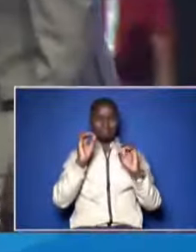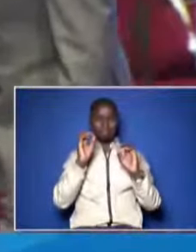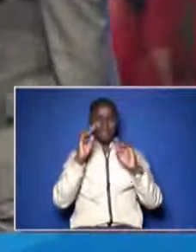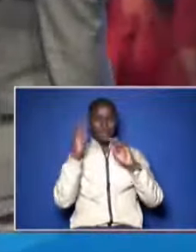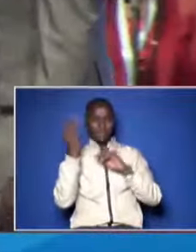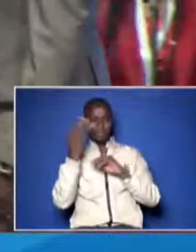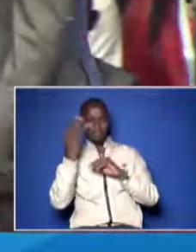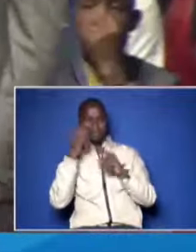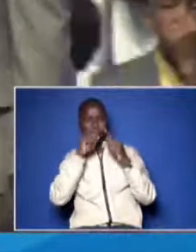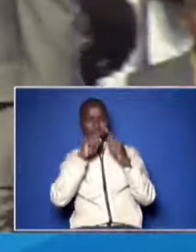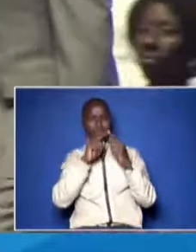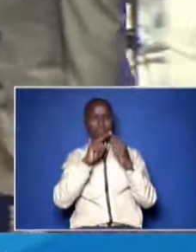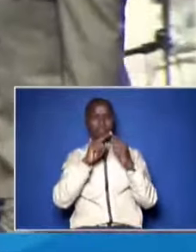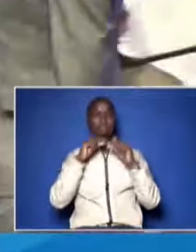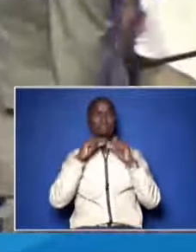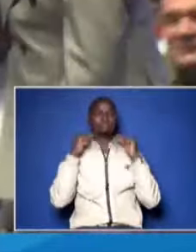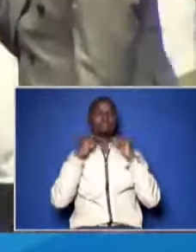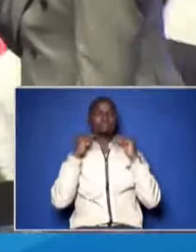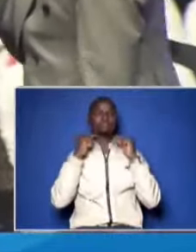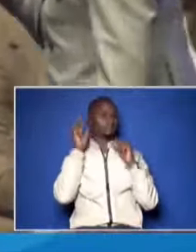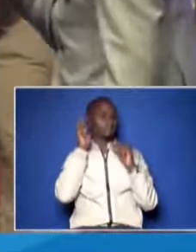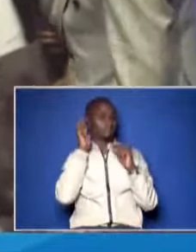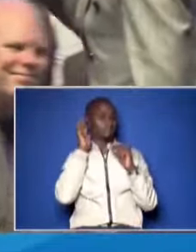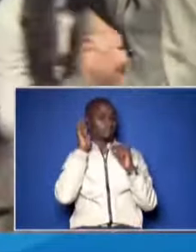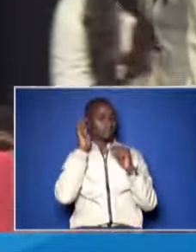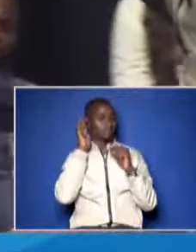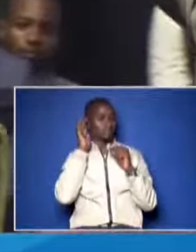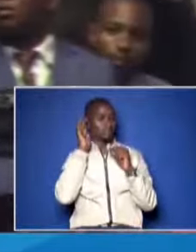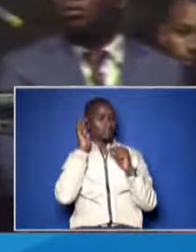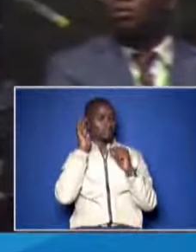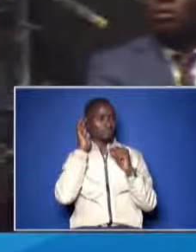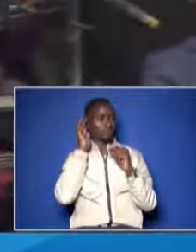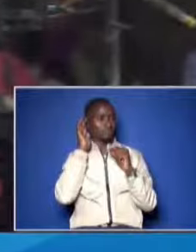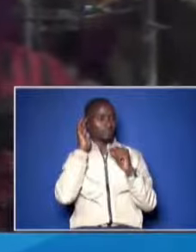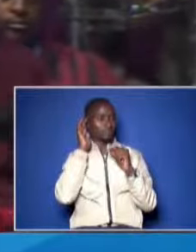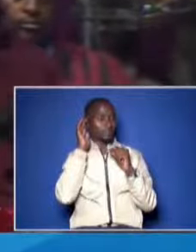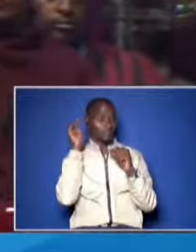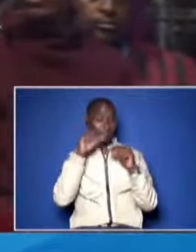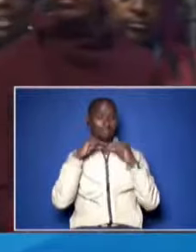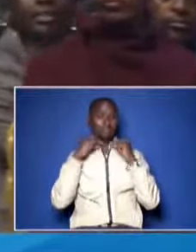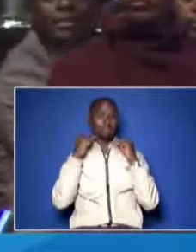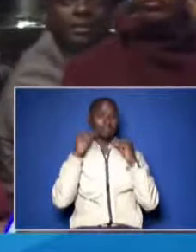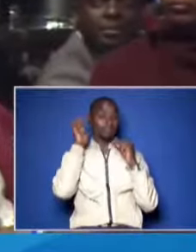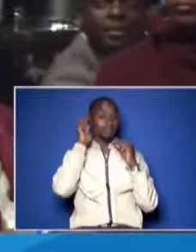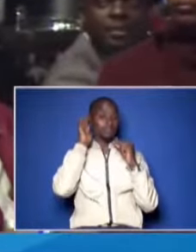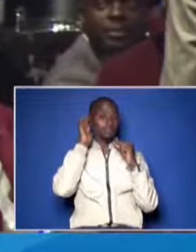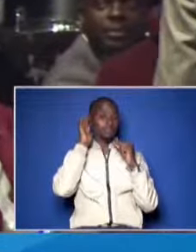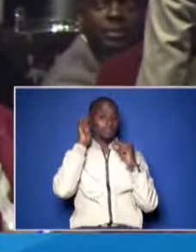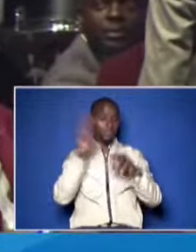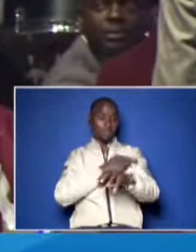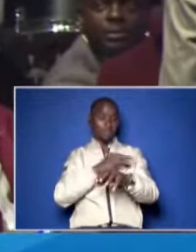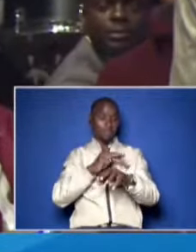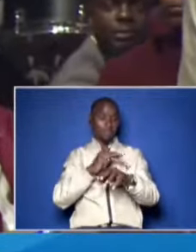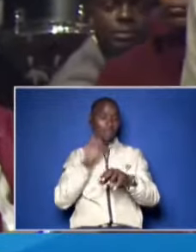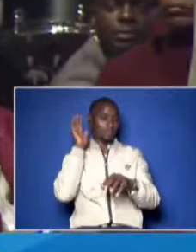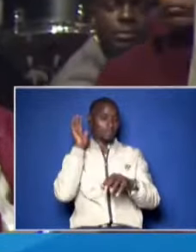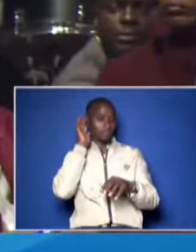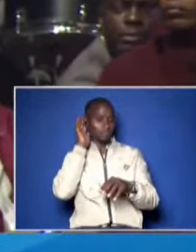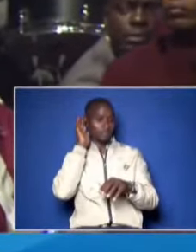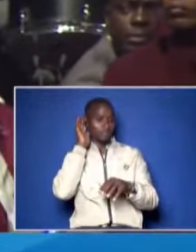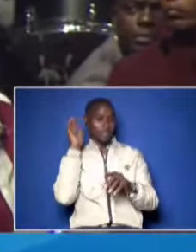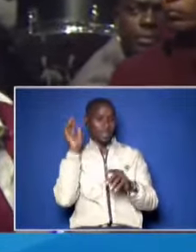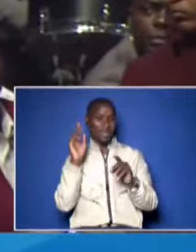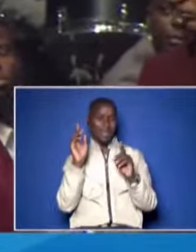me did you are you listening to me Pastor are you listening to me choir